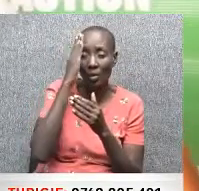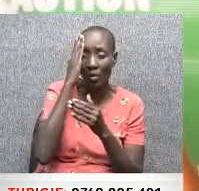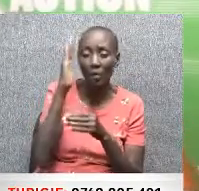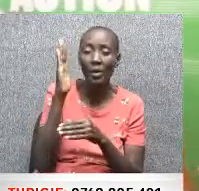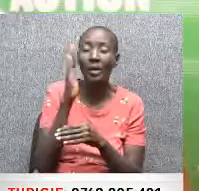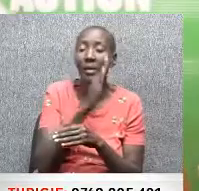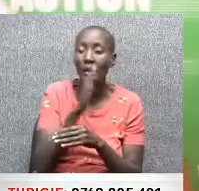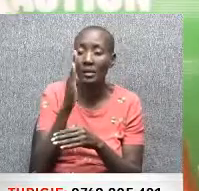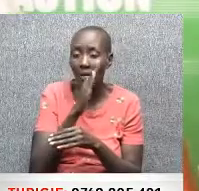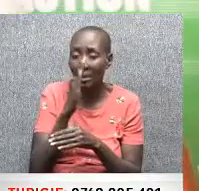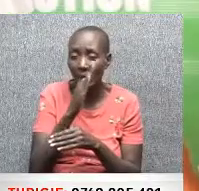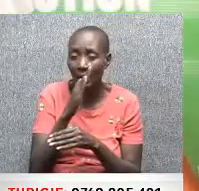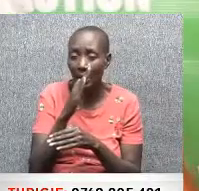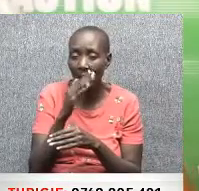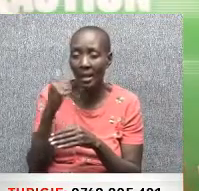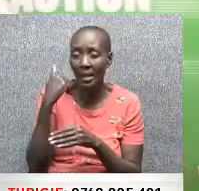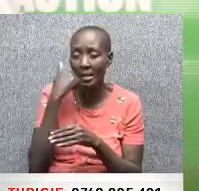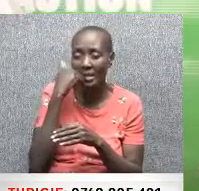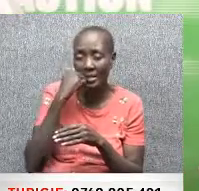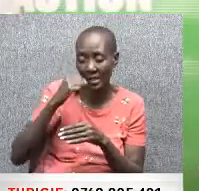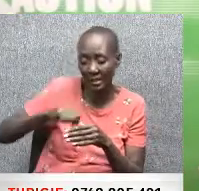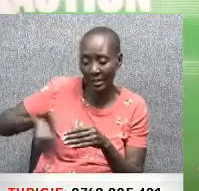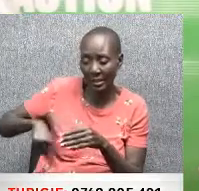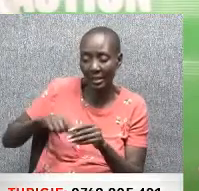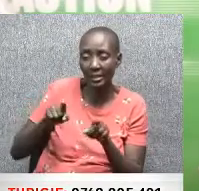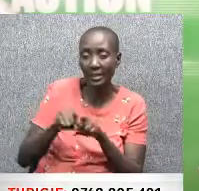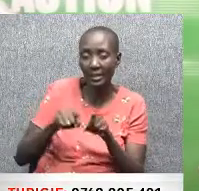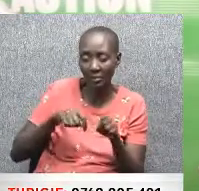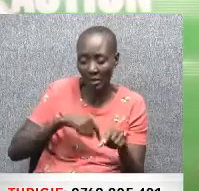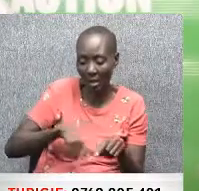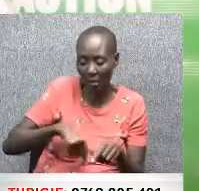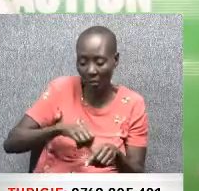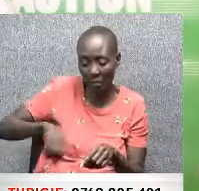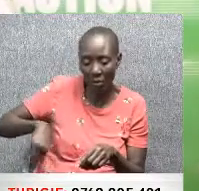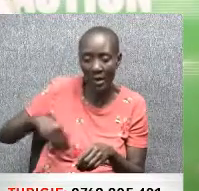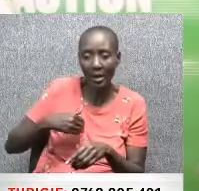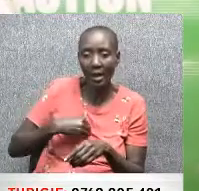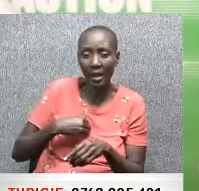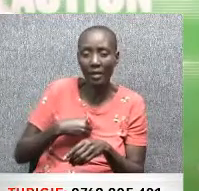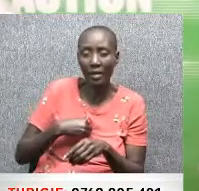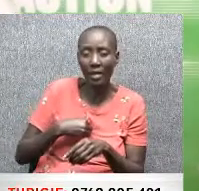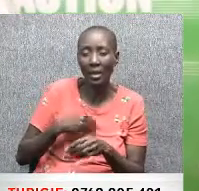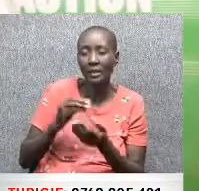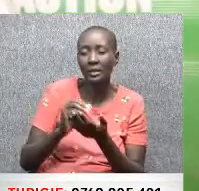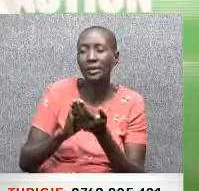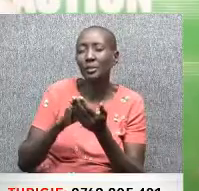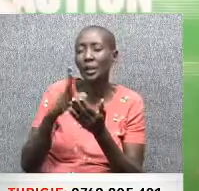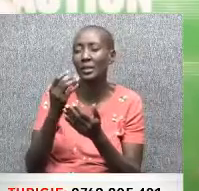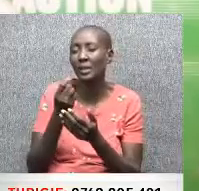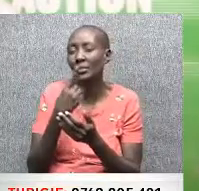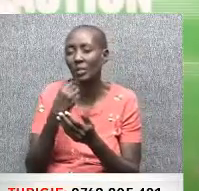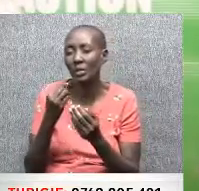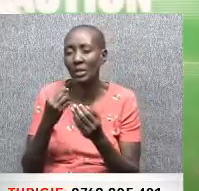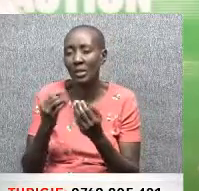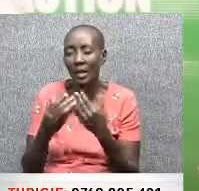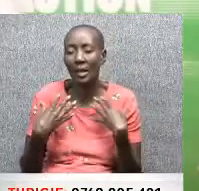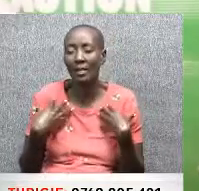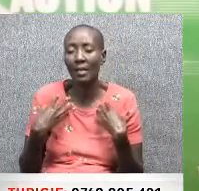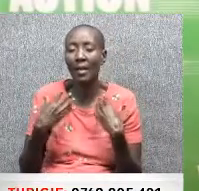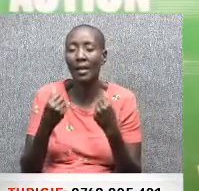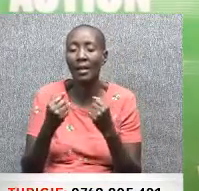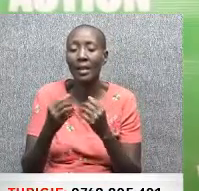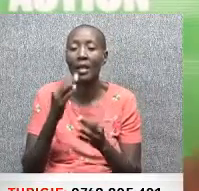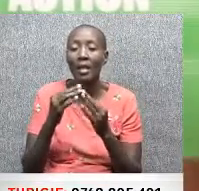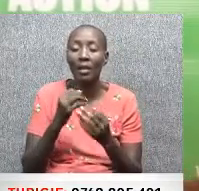diarrhea, influenza, and other infections which are very costly to treat in our healthcare system. If we prevent these